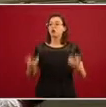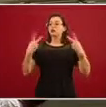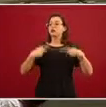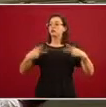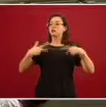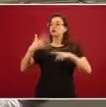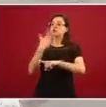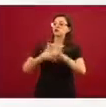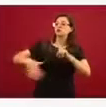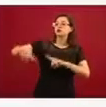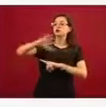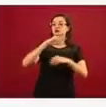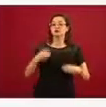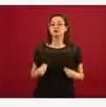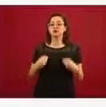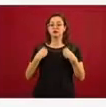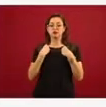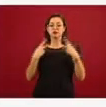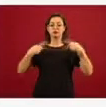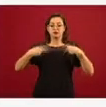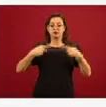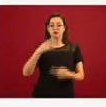0.90 something, I think.